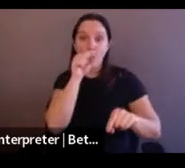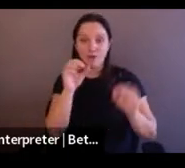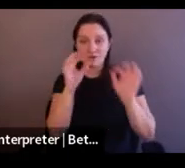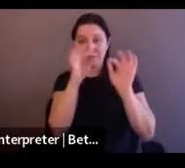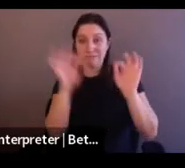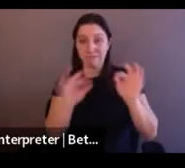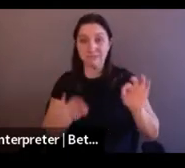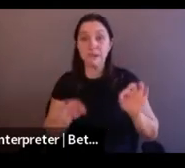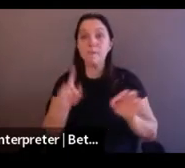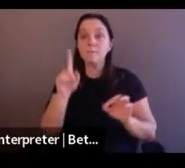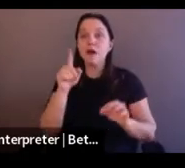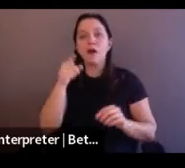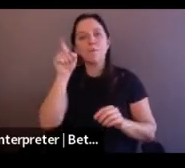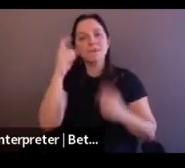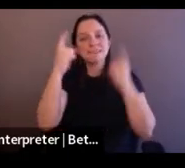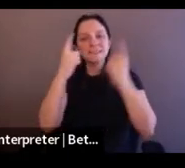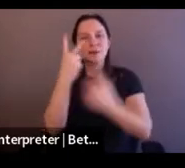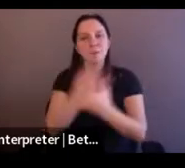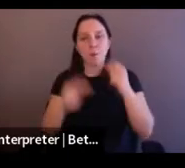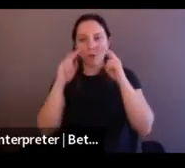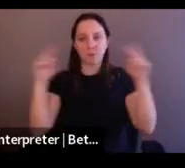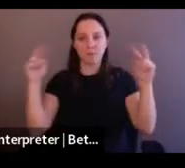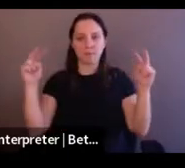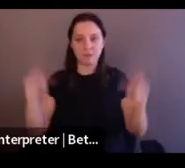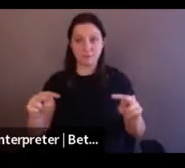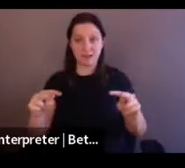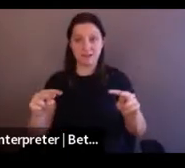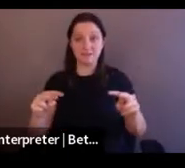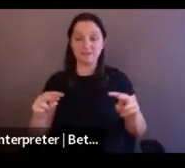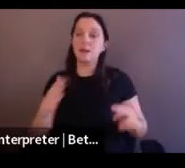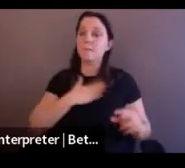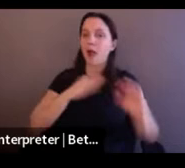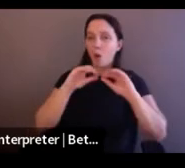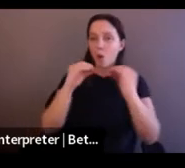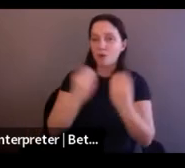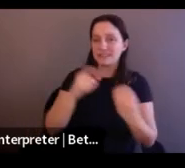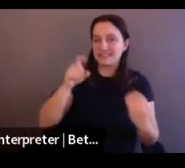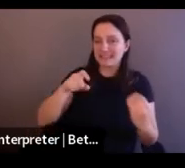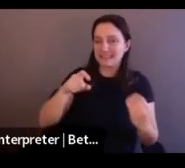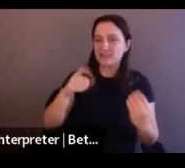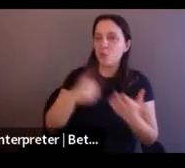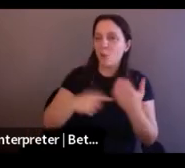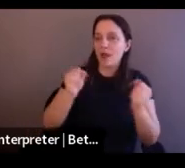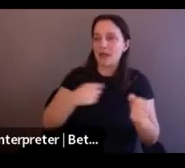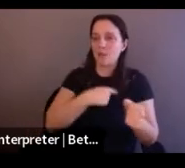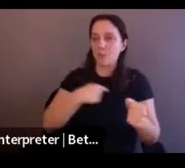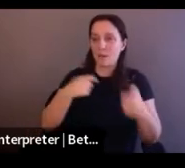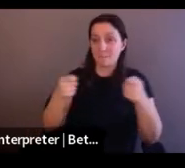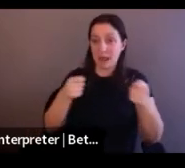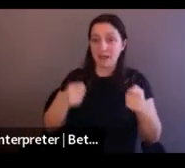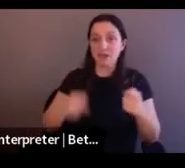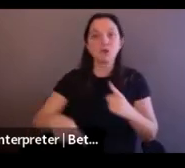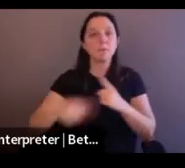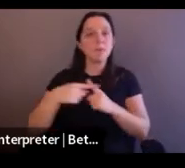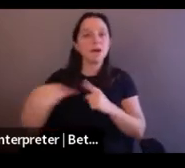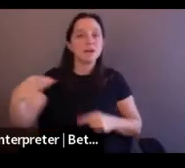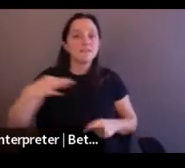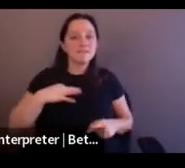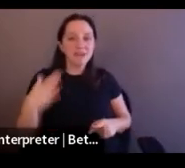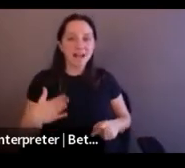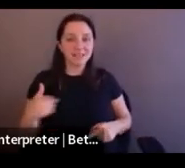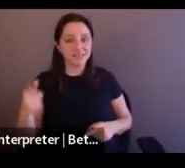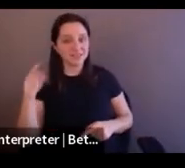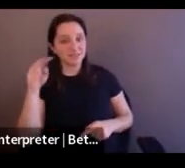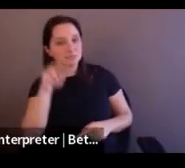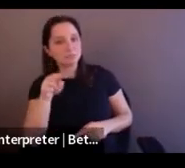organization's perspective. What's realistic for volunteers to commit to and what's realistic for your organization to manage and commit to? So